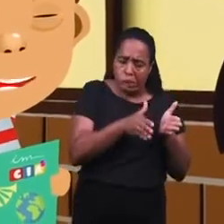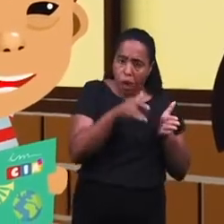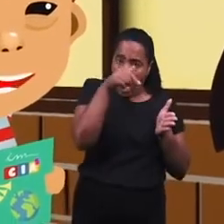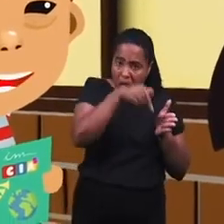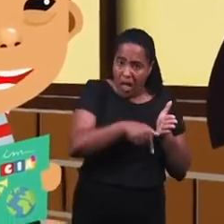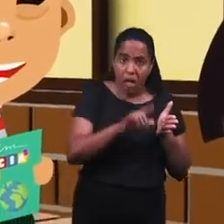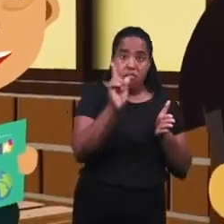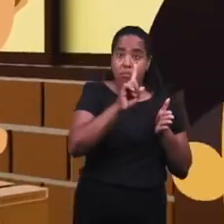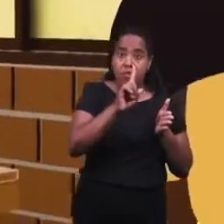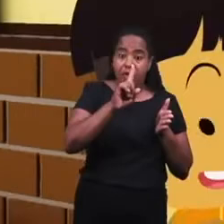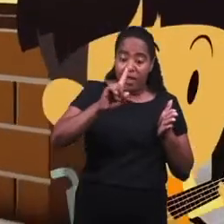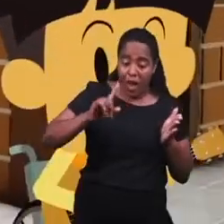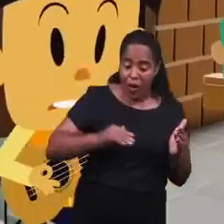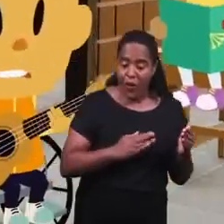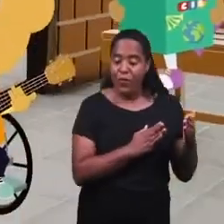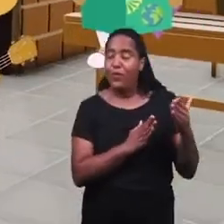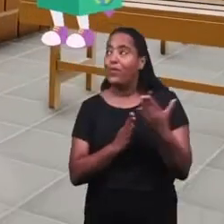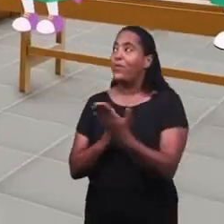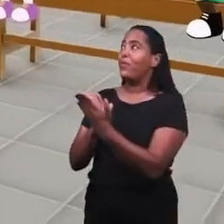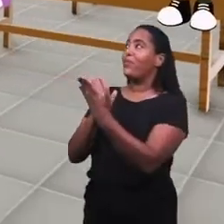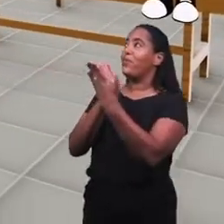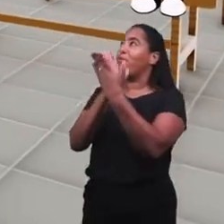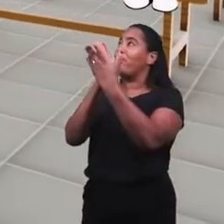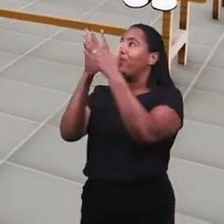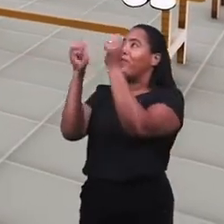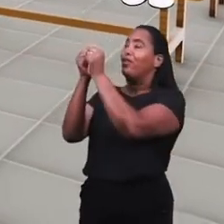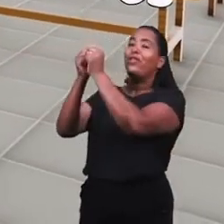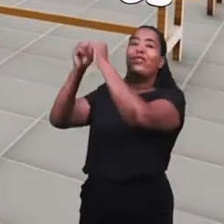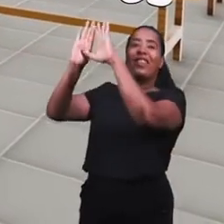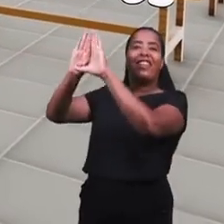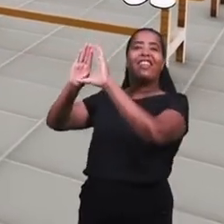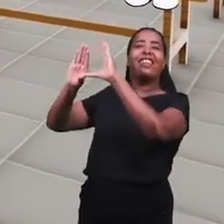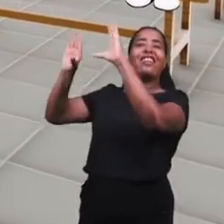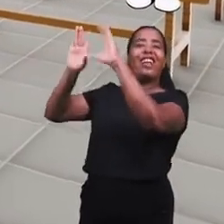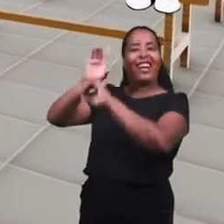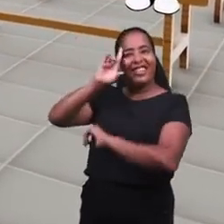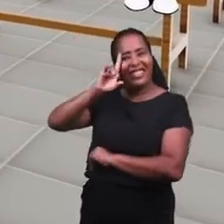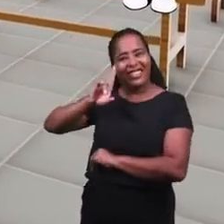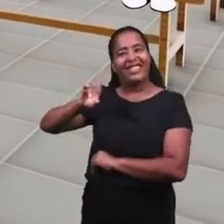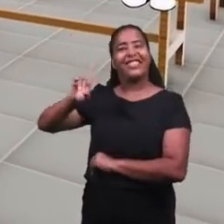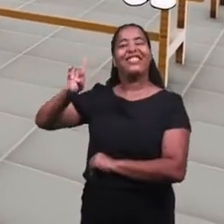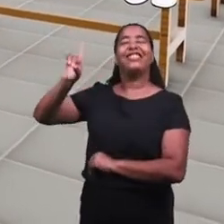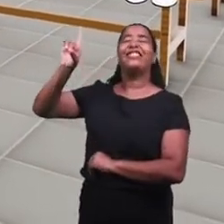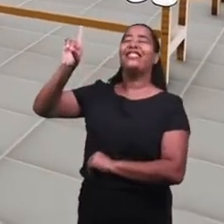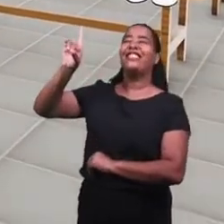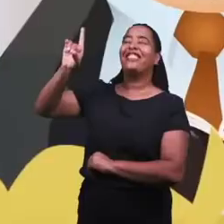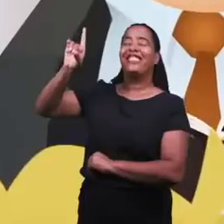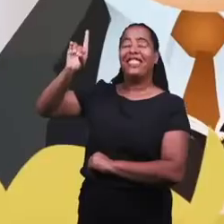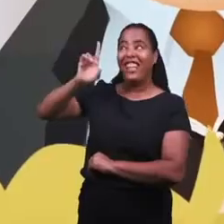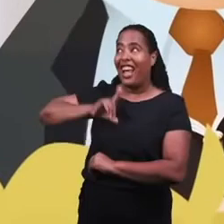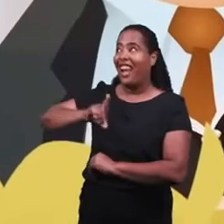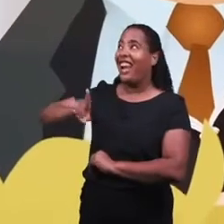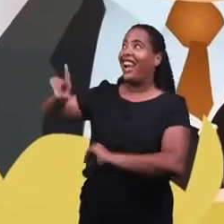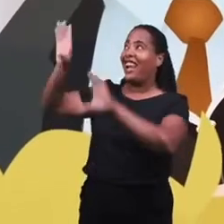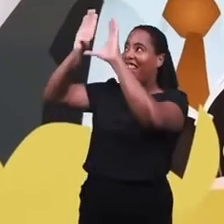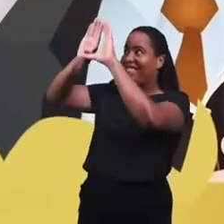die. Yes, we will be eternally with our God.